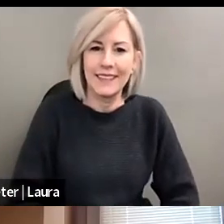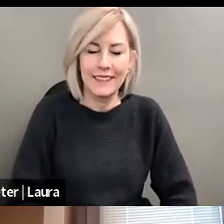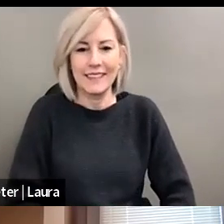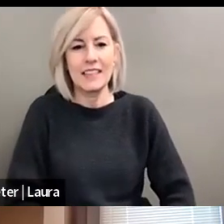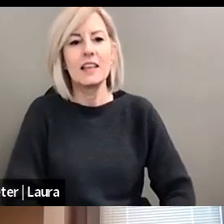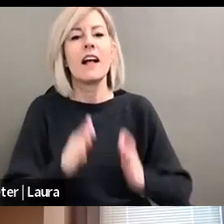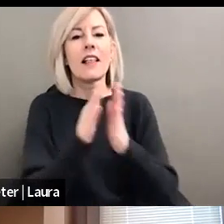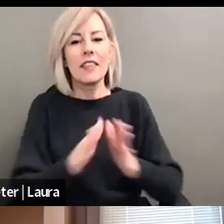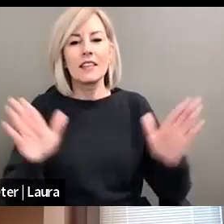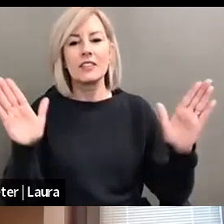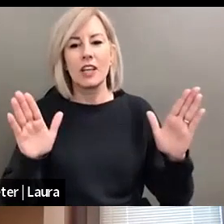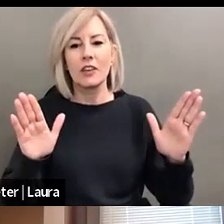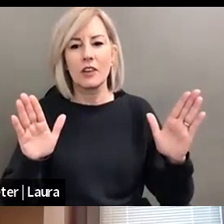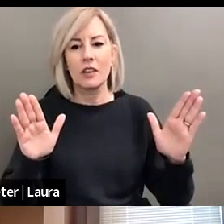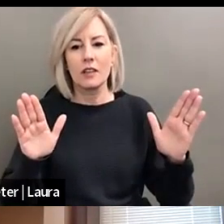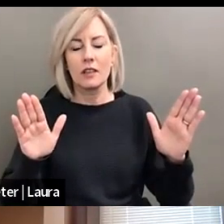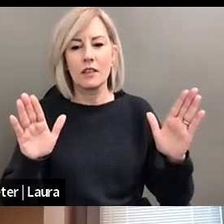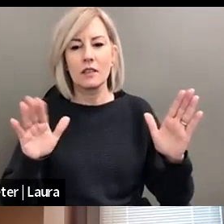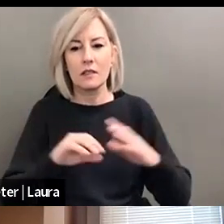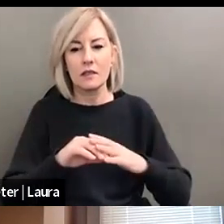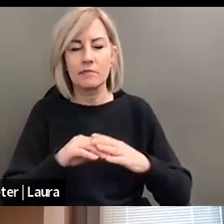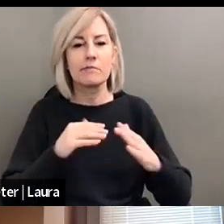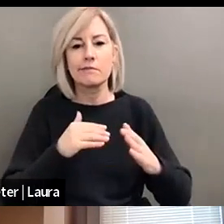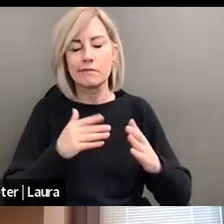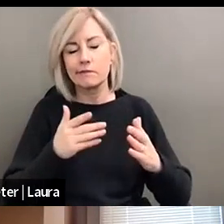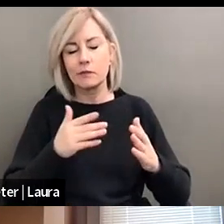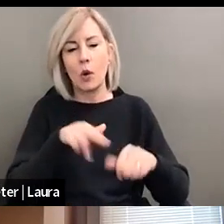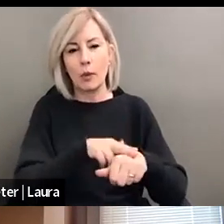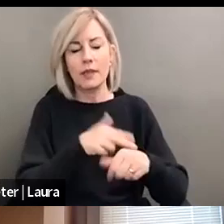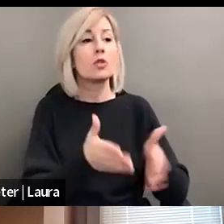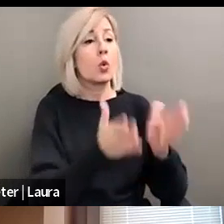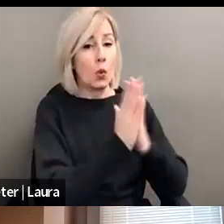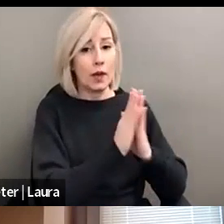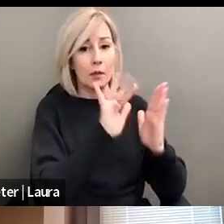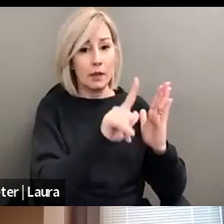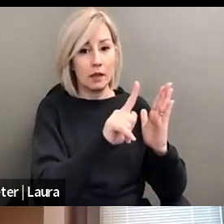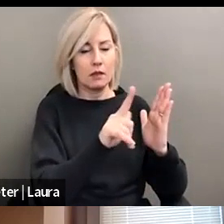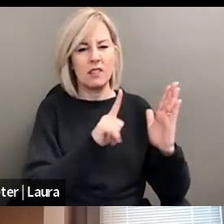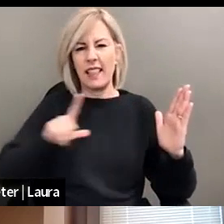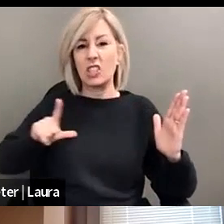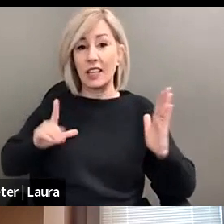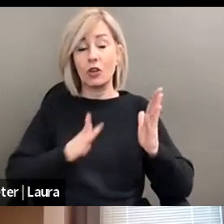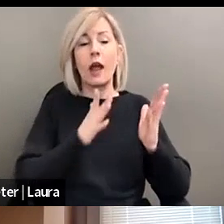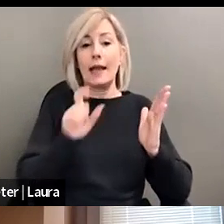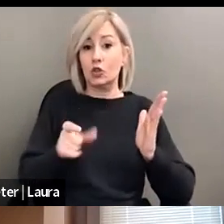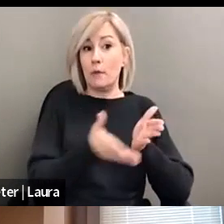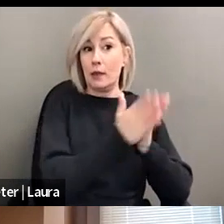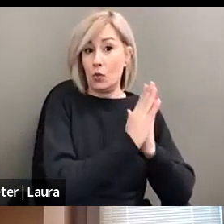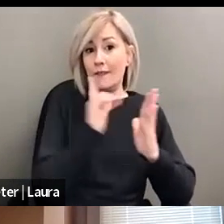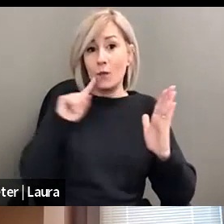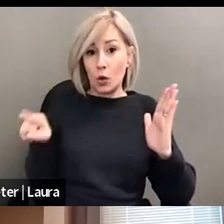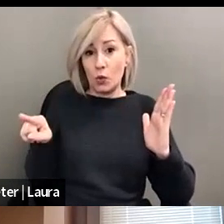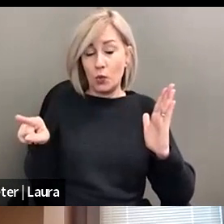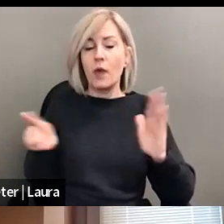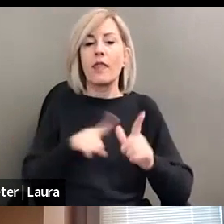the general path, of course, is you get a bill request. You have a legislator make a bill request for you. Then you have to work